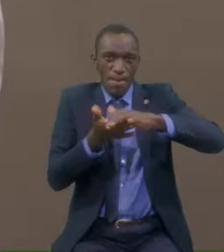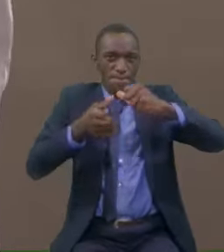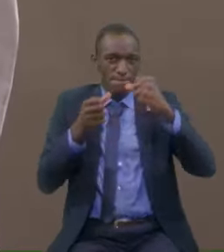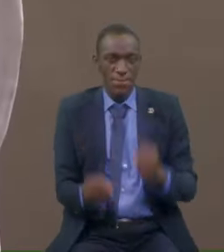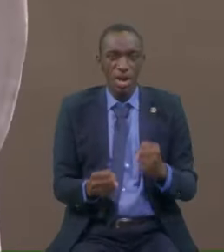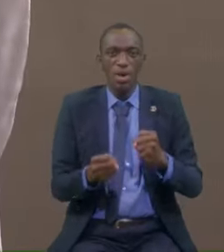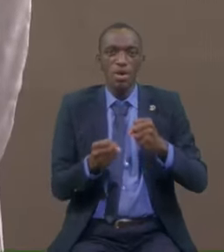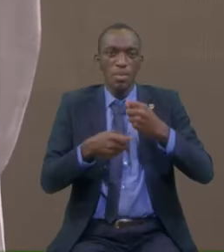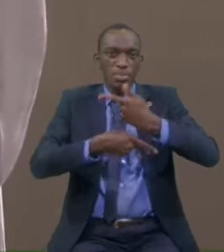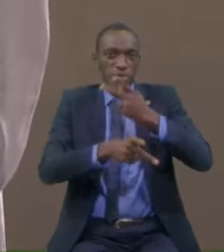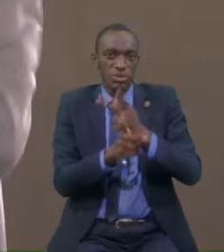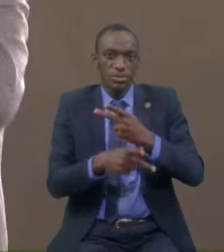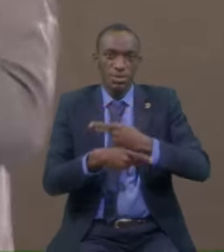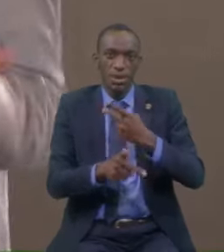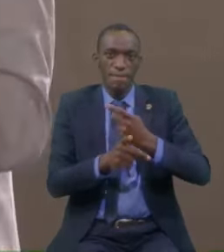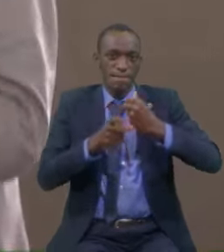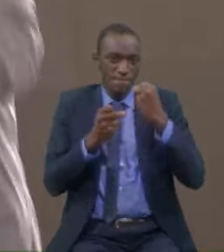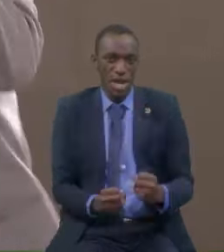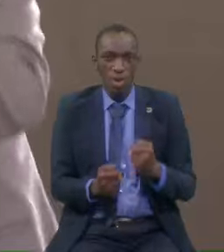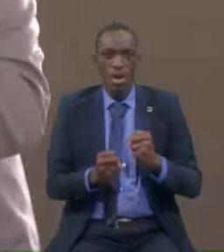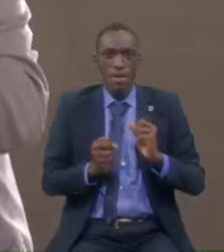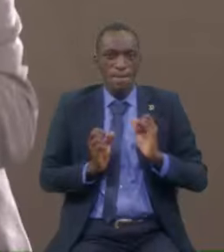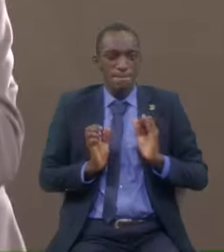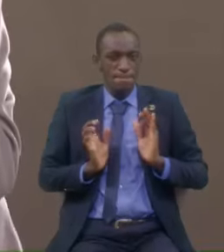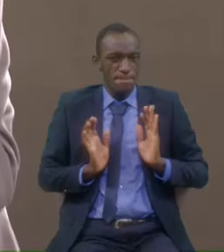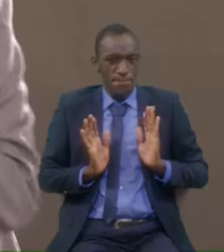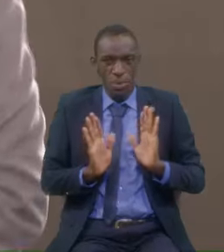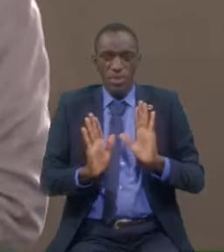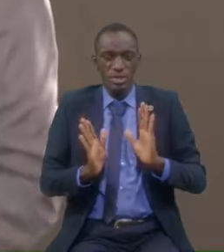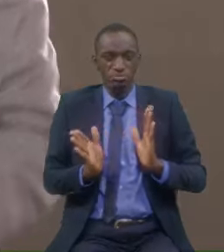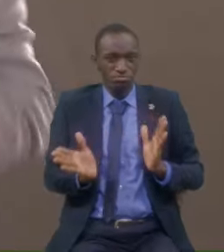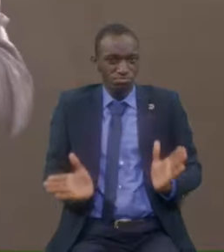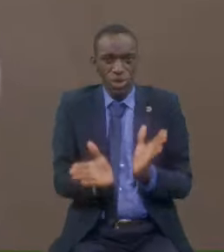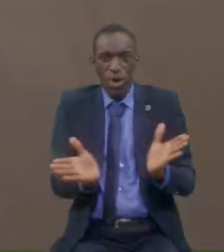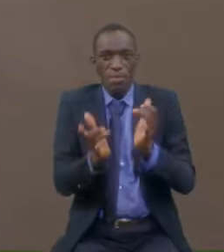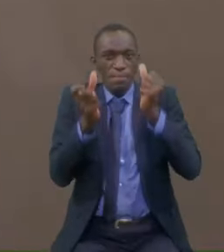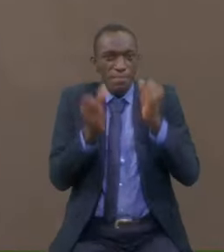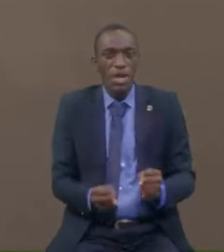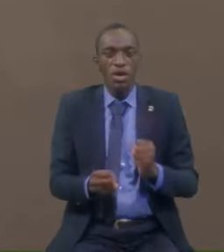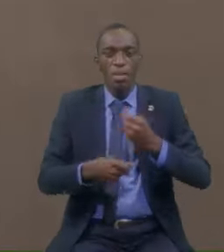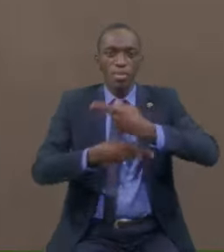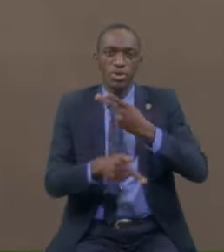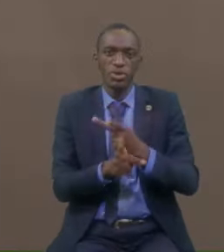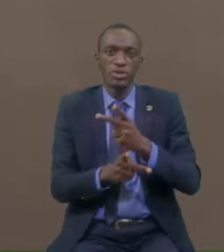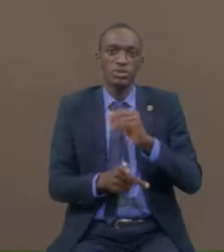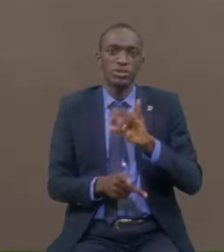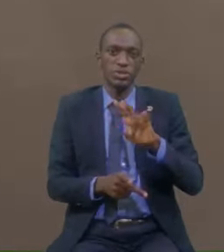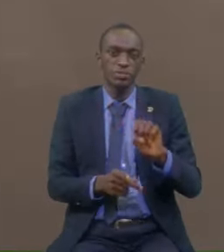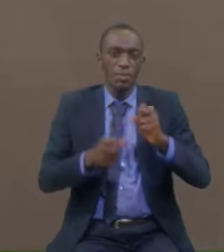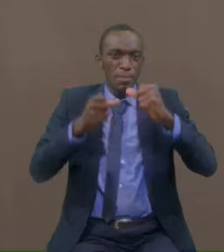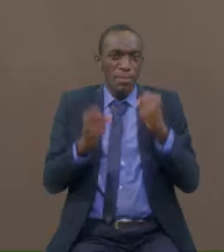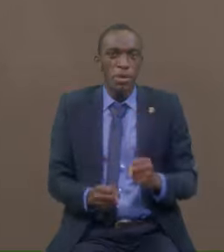power, propelling power, productive power. You receive this power after the Holy Ghost